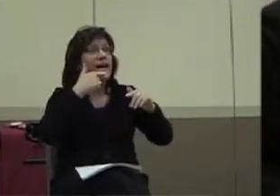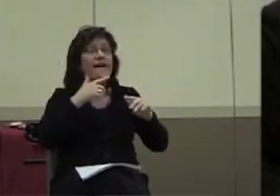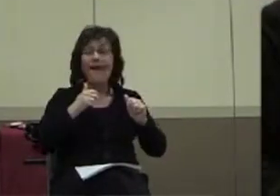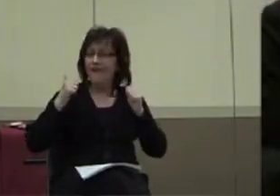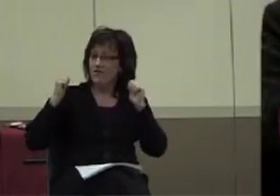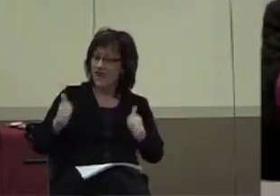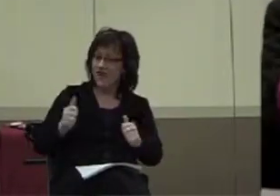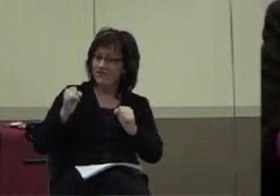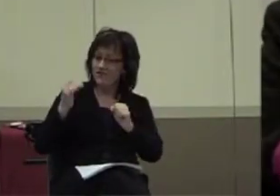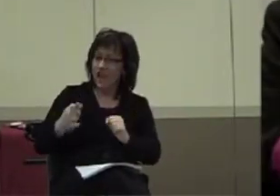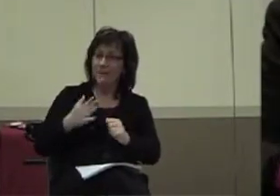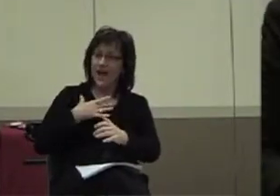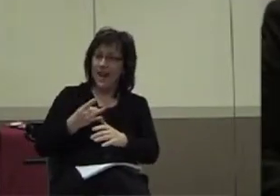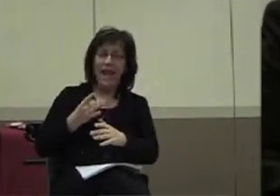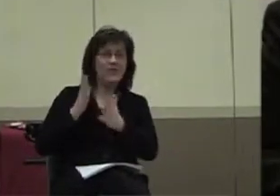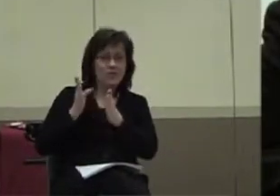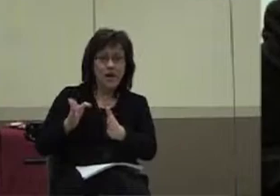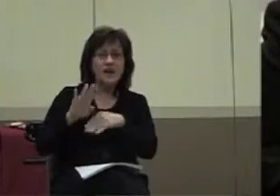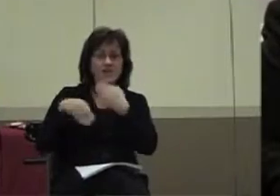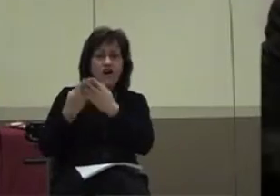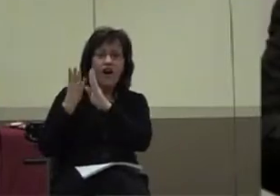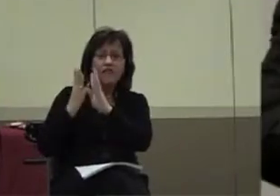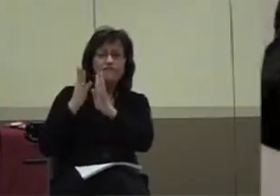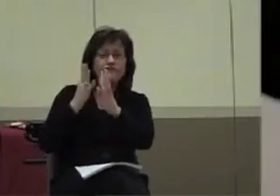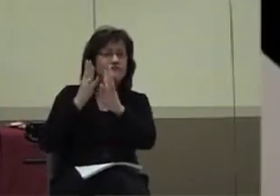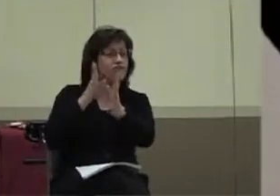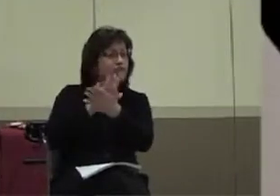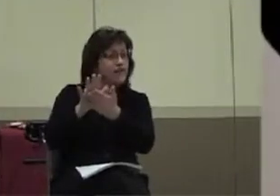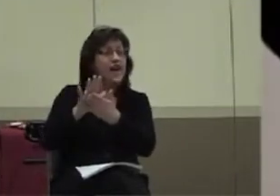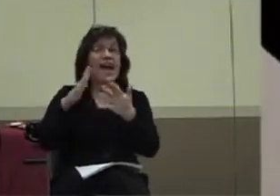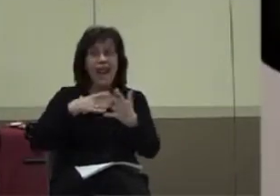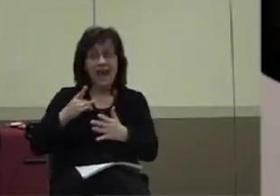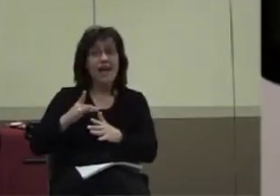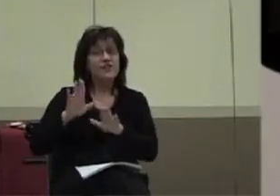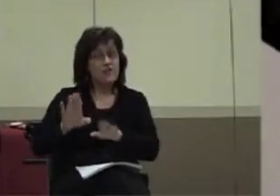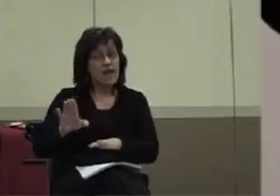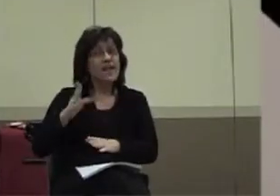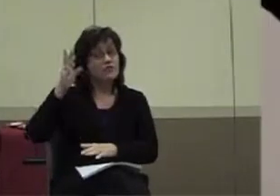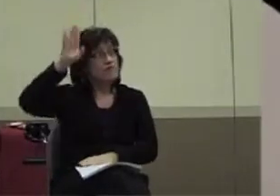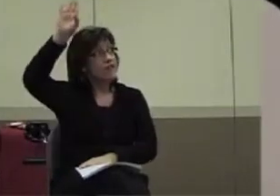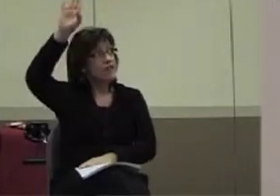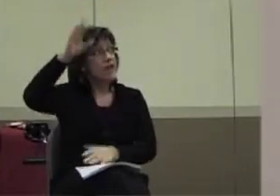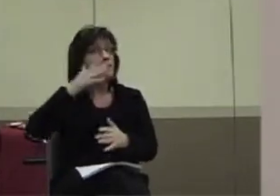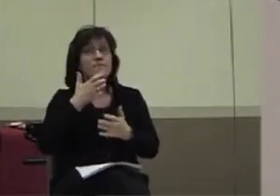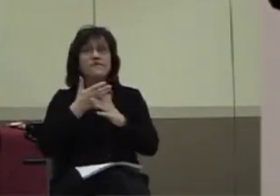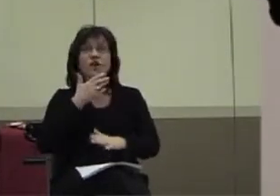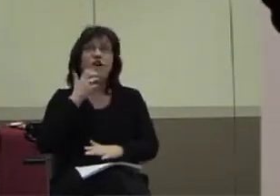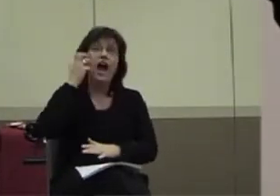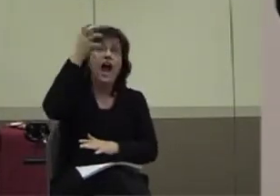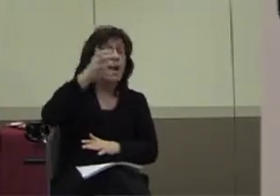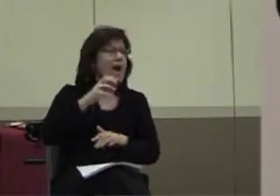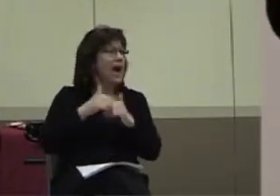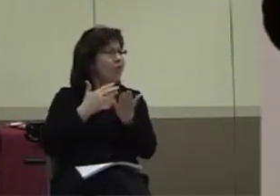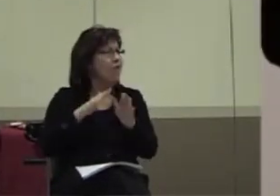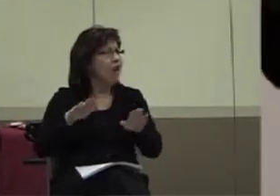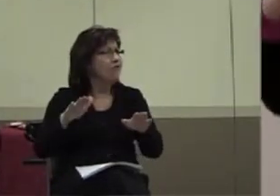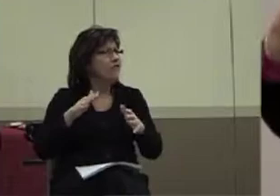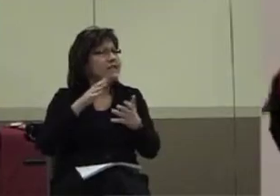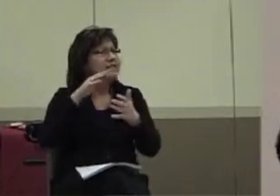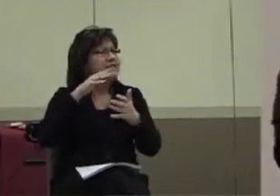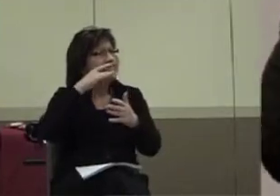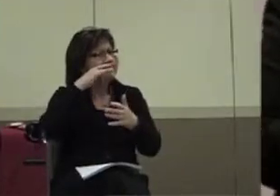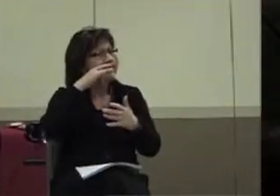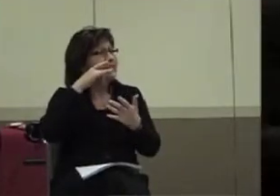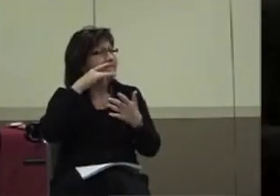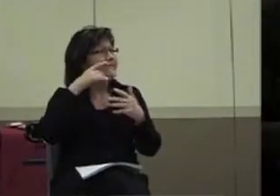nicely down the hallway. I like the way you're looking at me. I like the way you raised your hand before you blurted out the answer. I like the way. How often